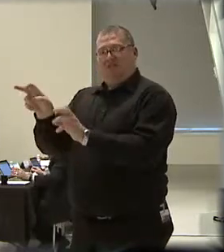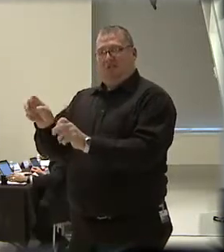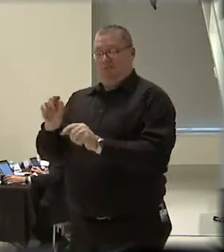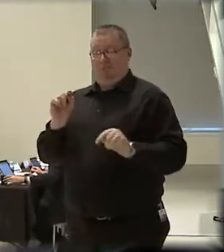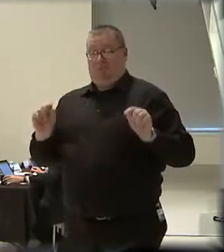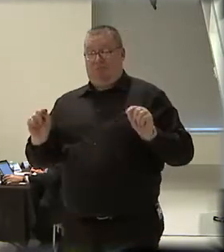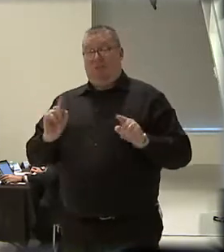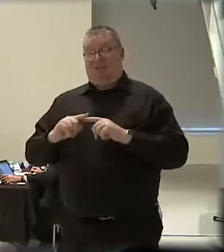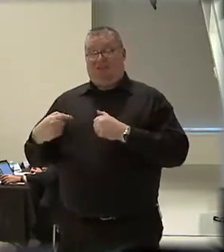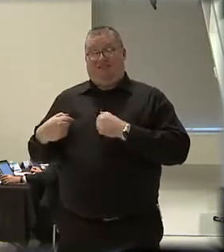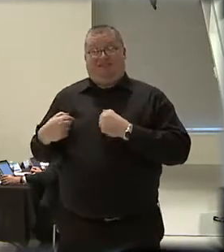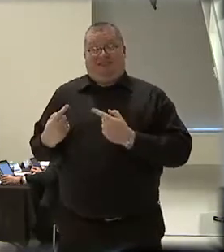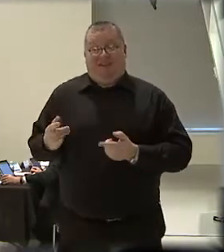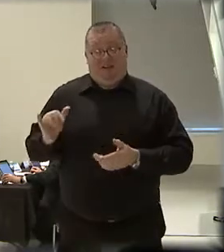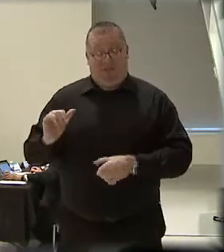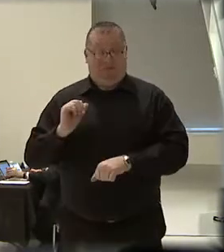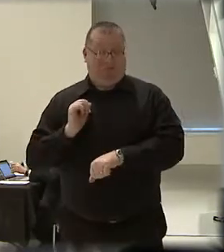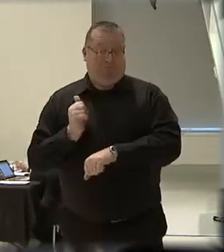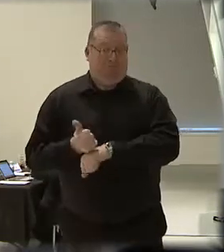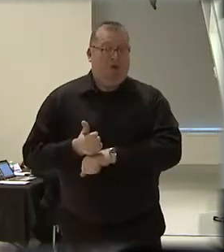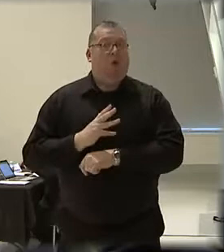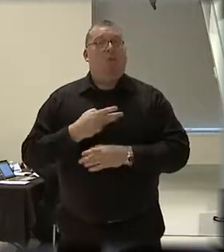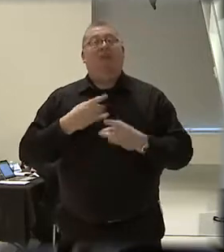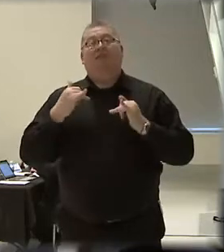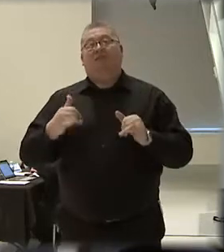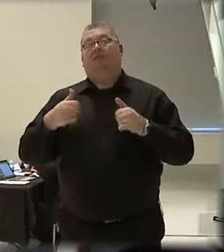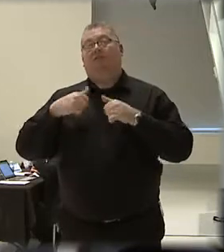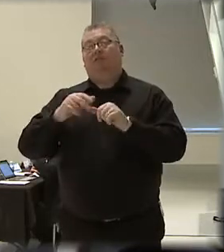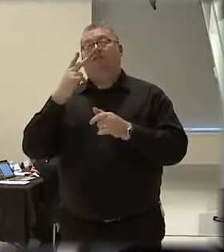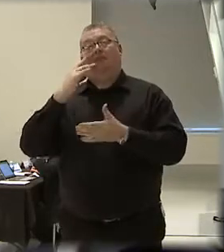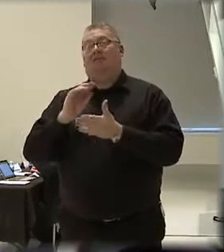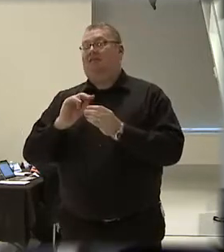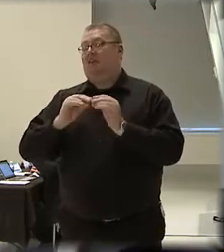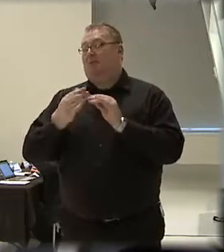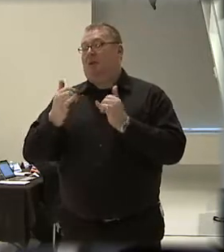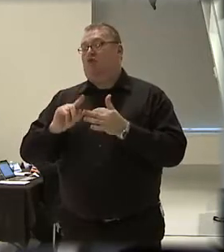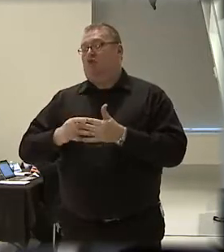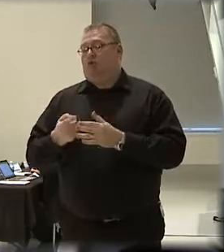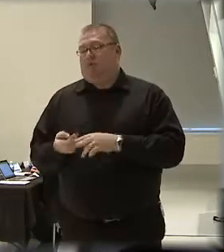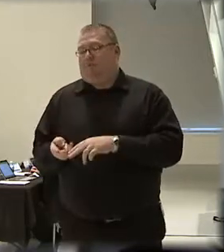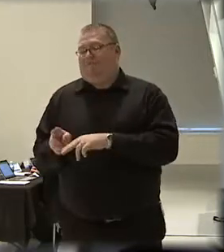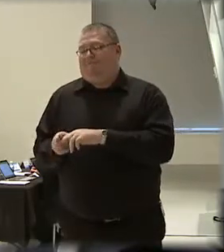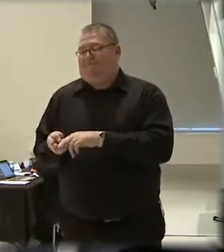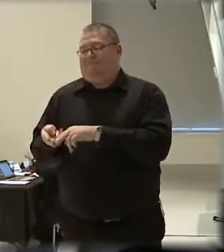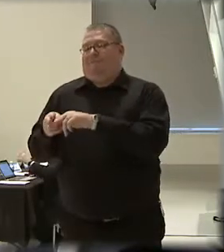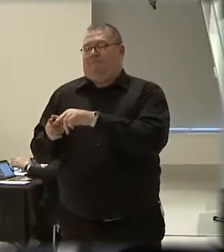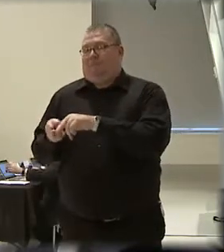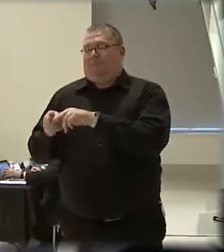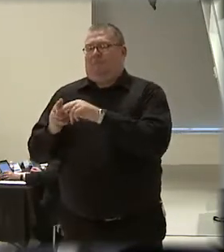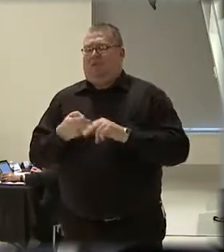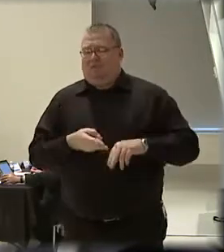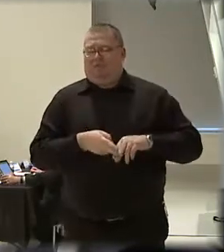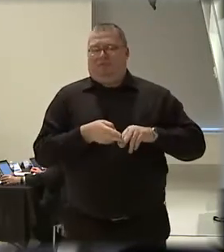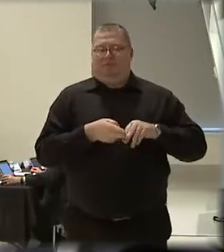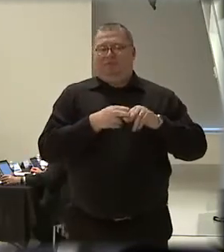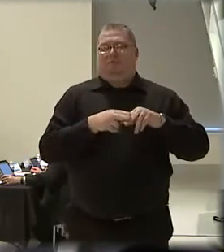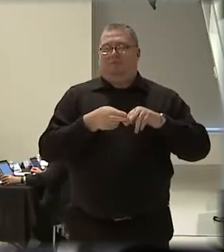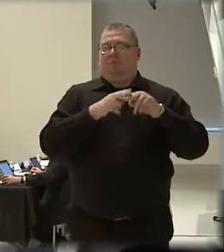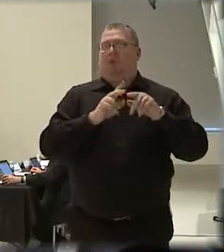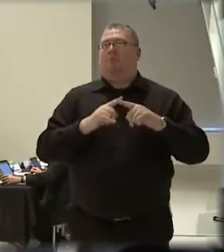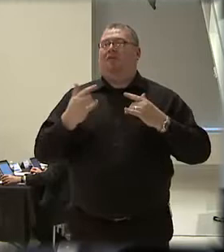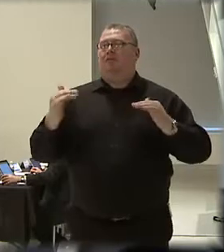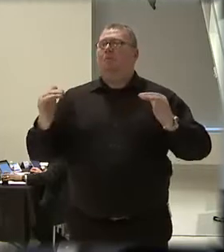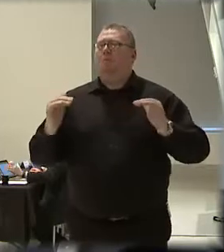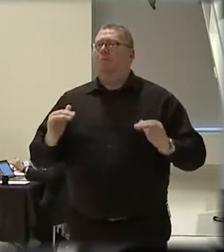However, since that initial implementation, we have seen those numbers creep back up, although to below pre-camera